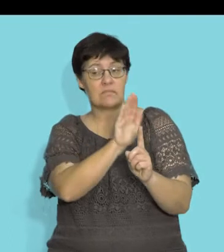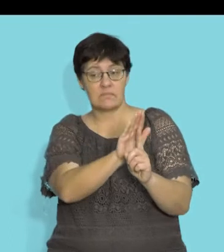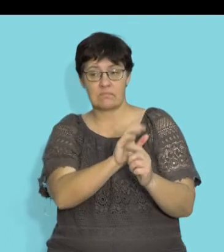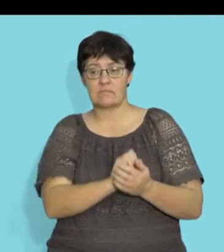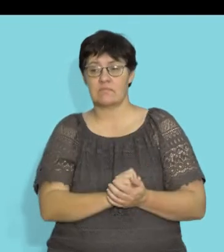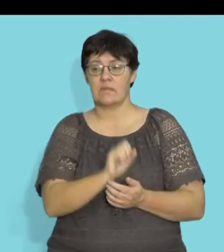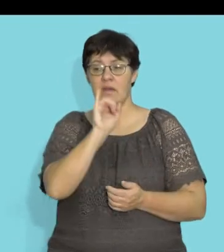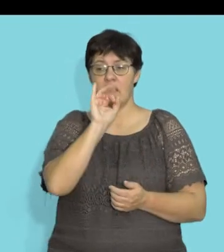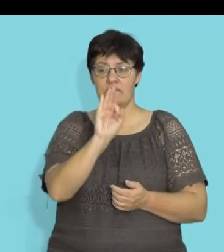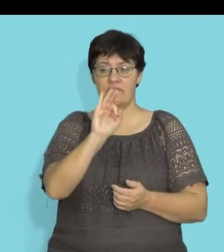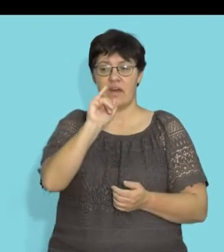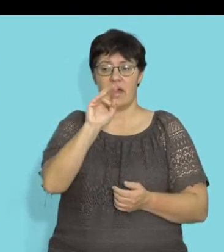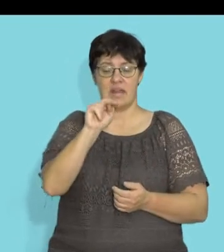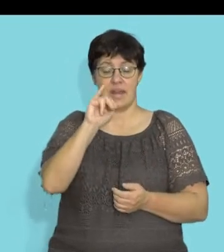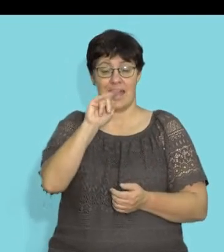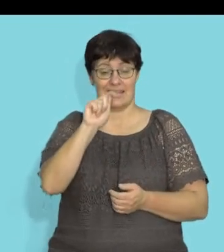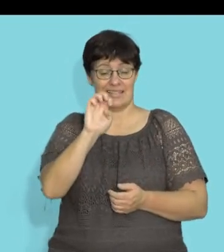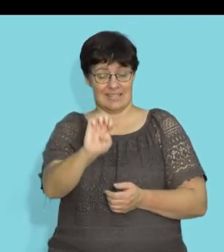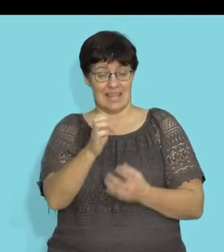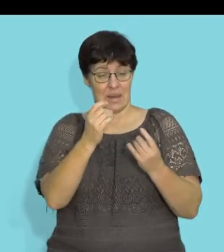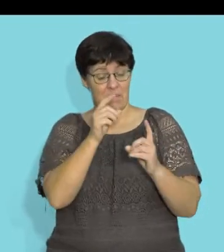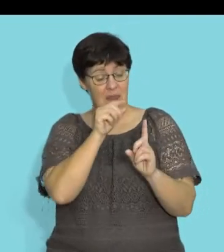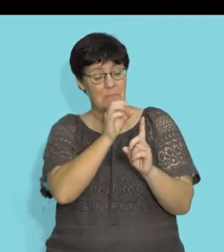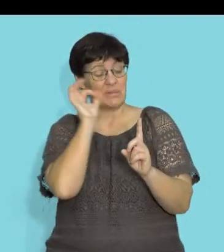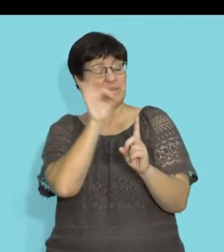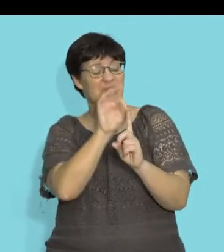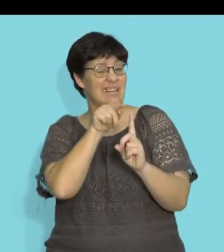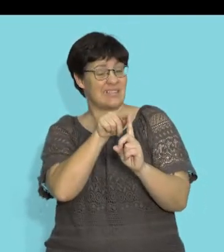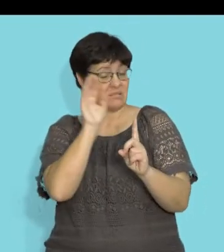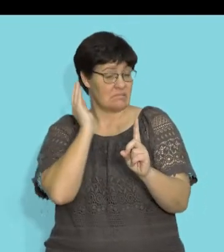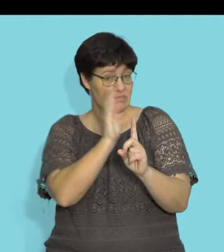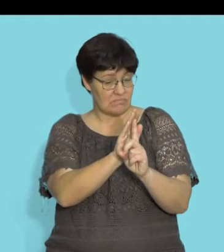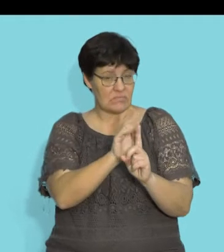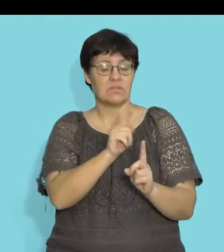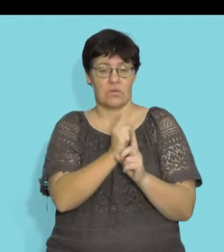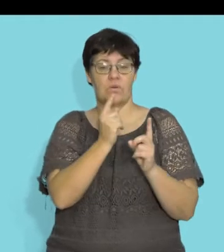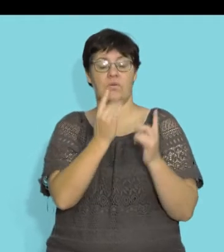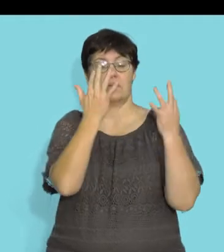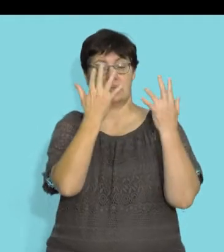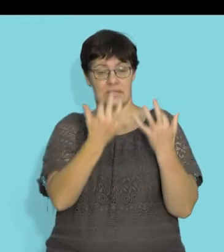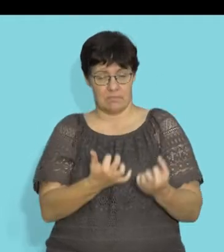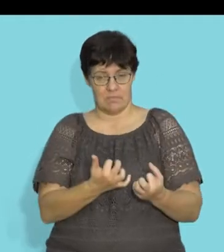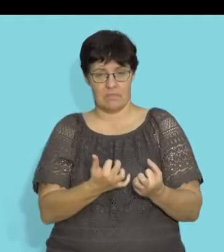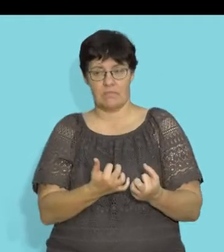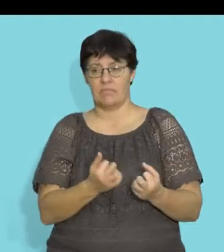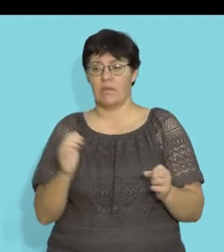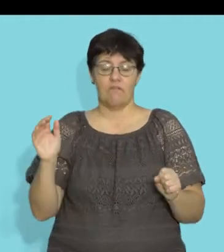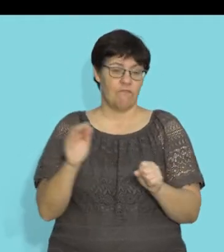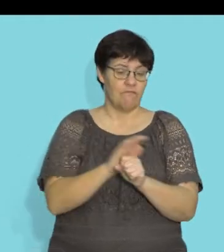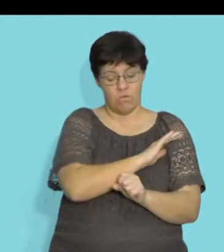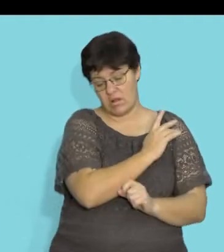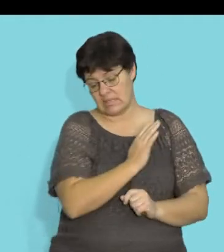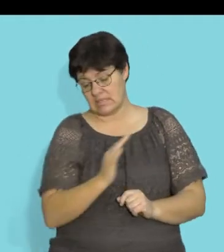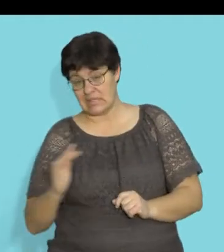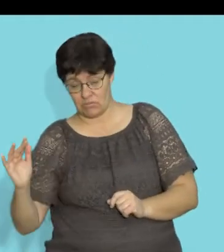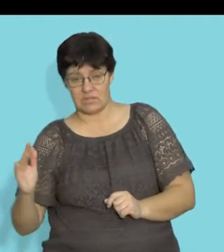a finite number, that means that we can calculate the sum of the